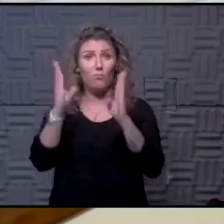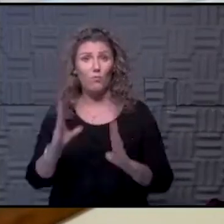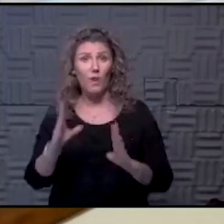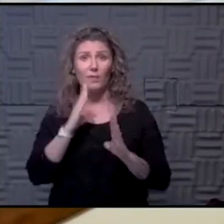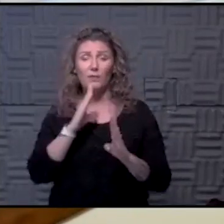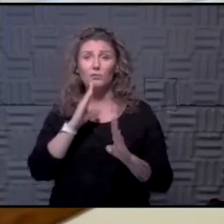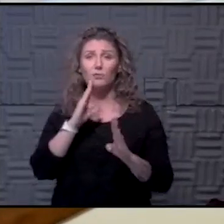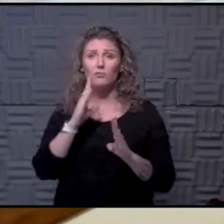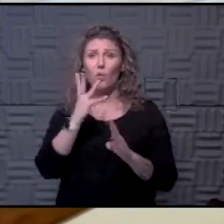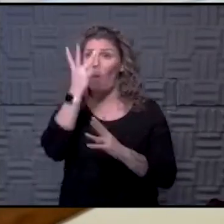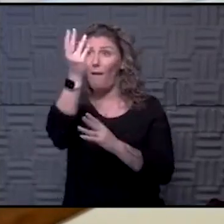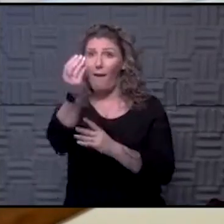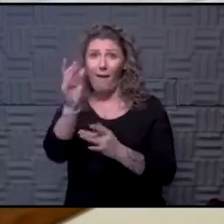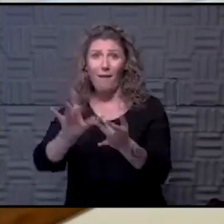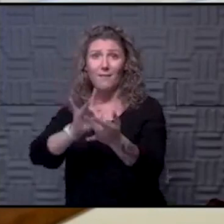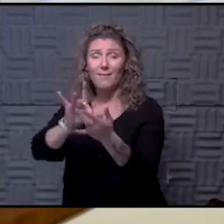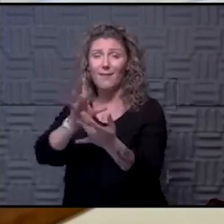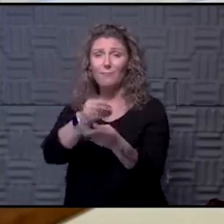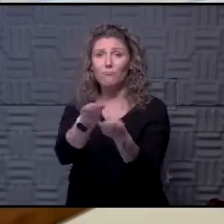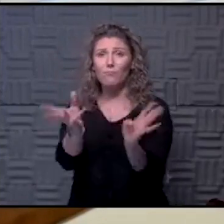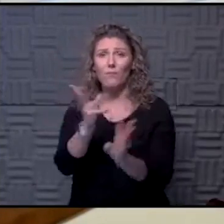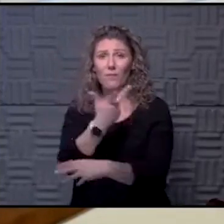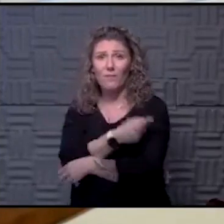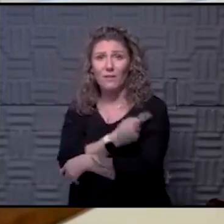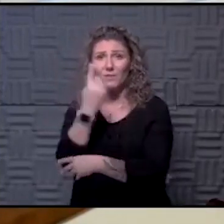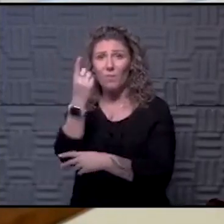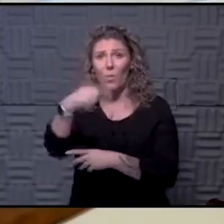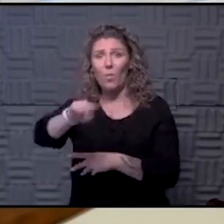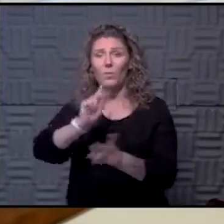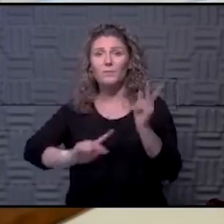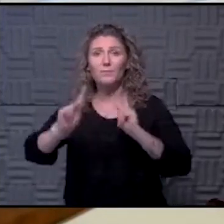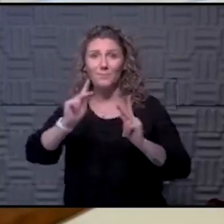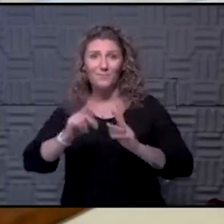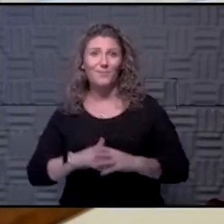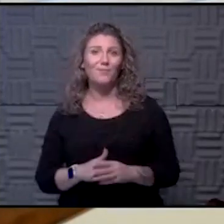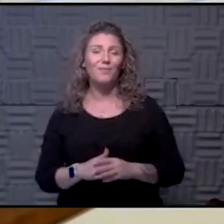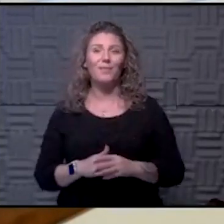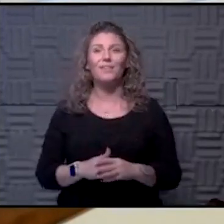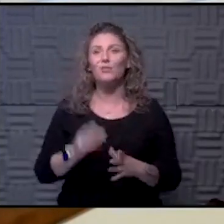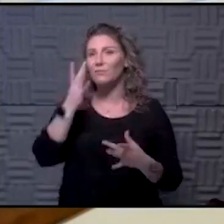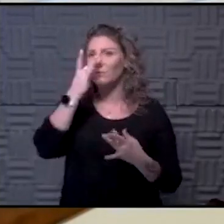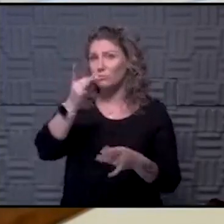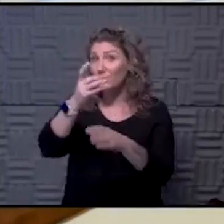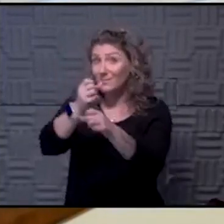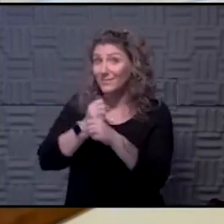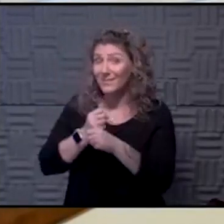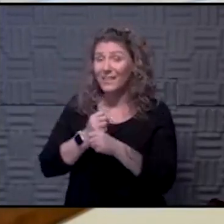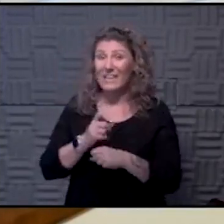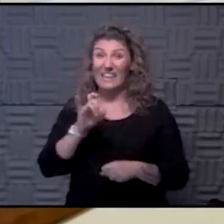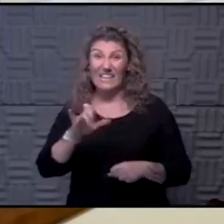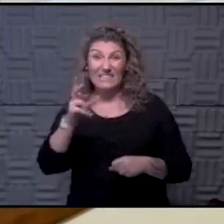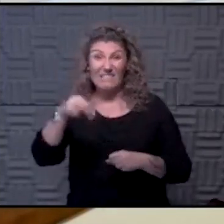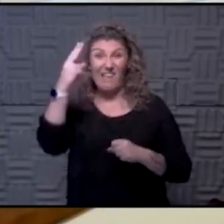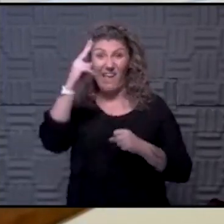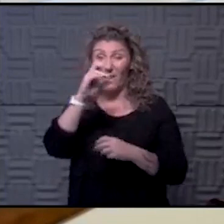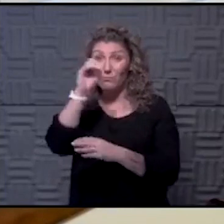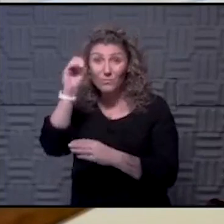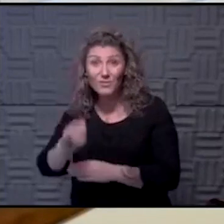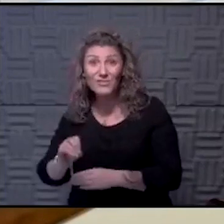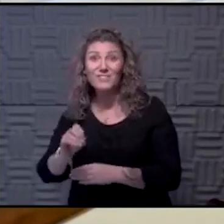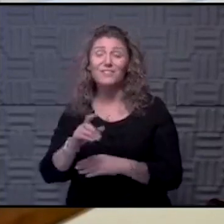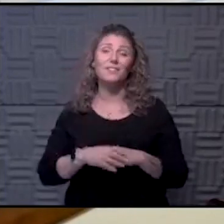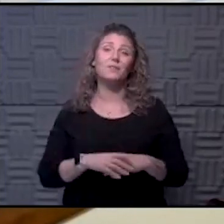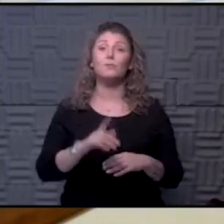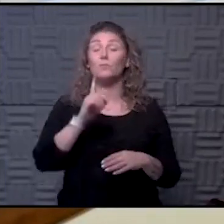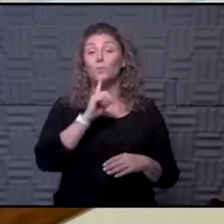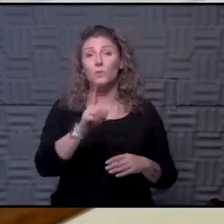out to those settings and provide vaccine to those people that are interested in receiving, which is a fairly high percentage, especially